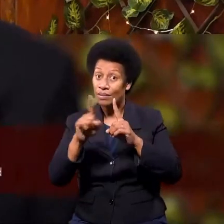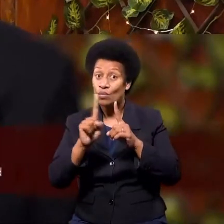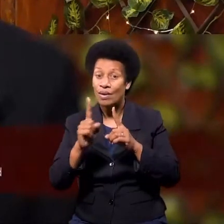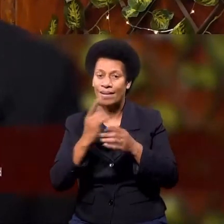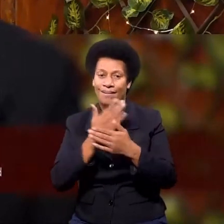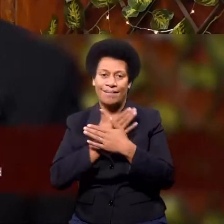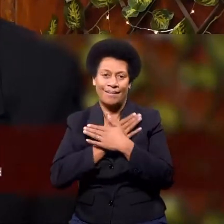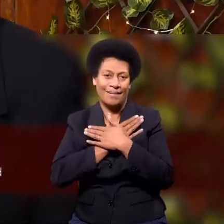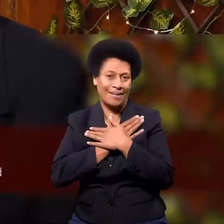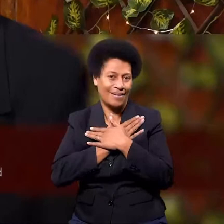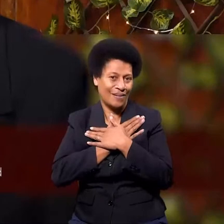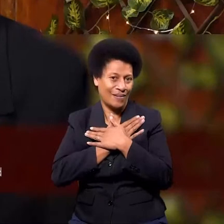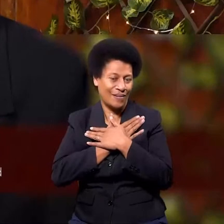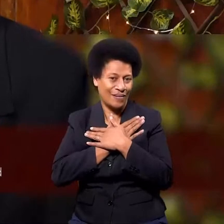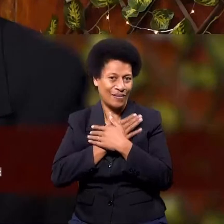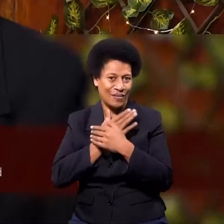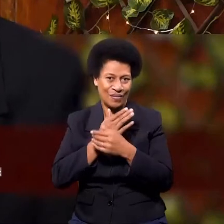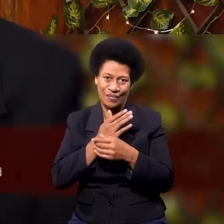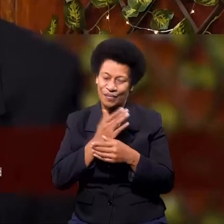So this morning, or